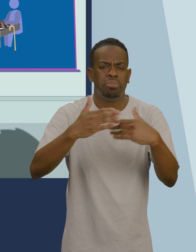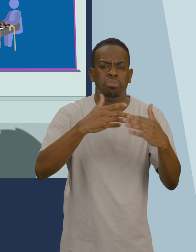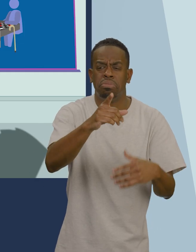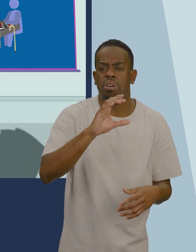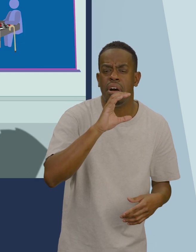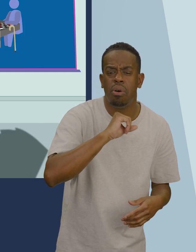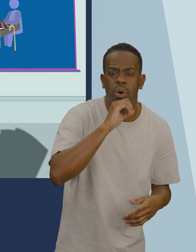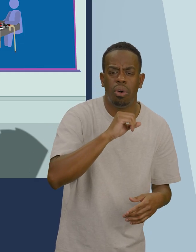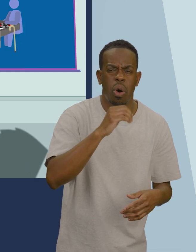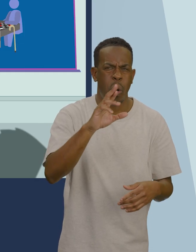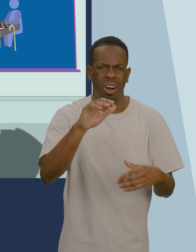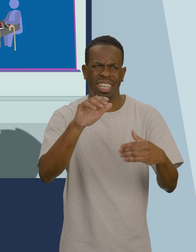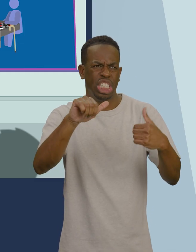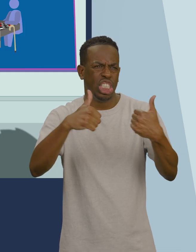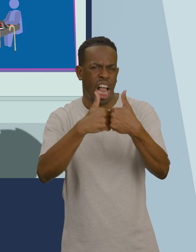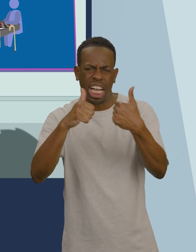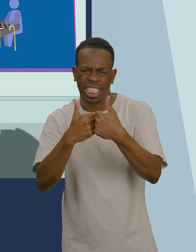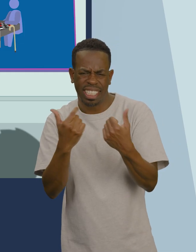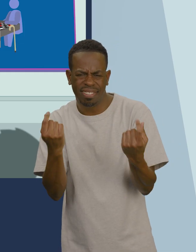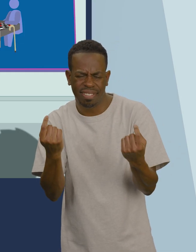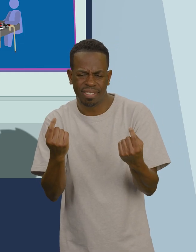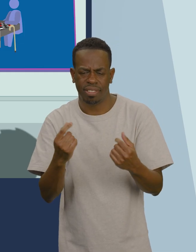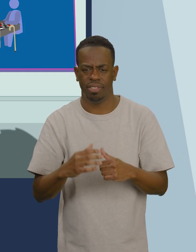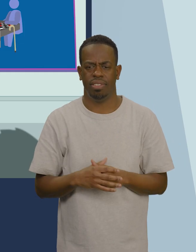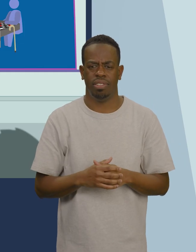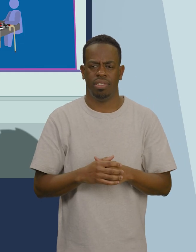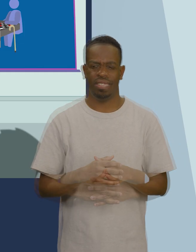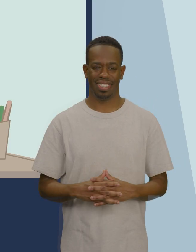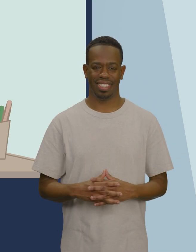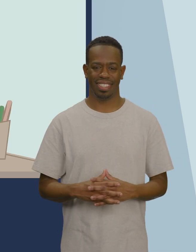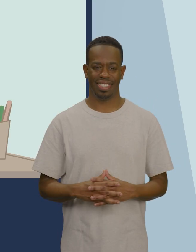matter how old you are or how difficult your challenges may be.